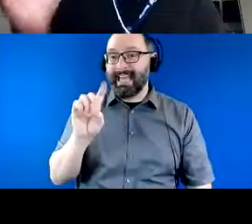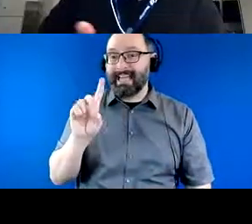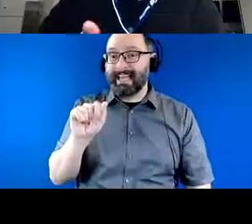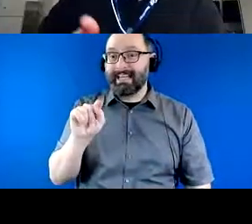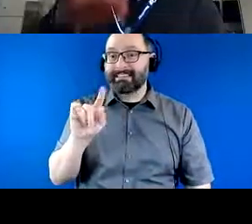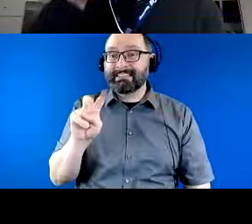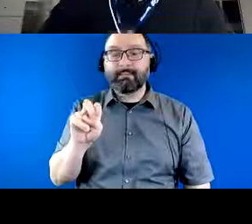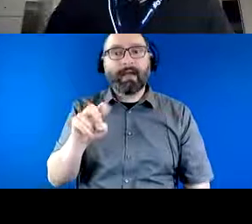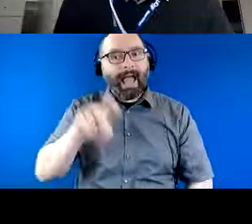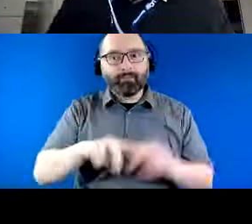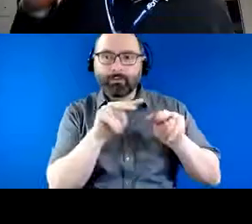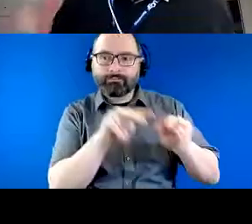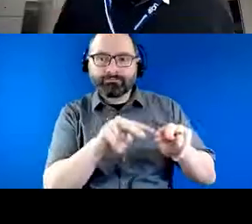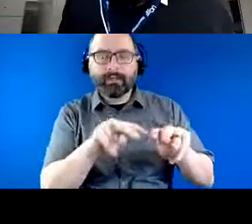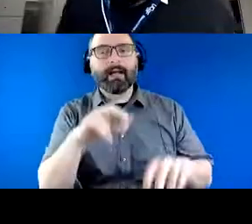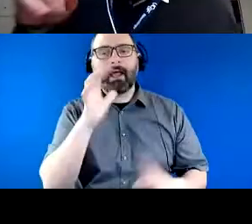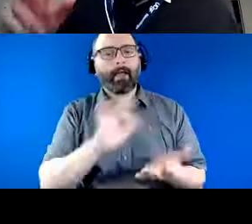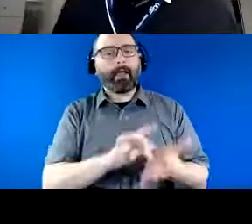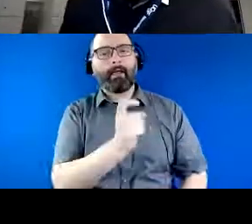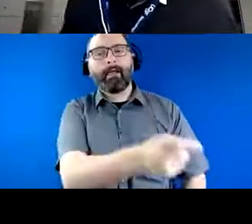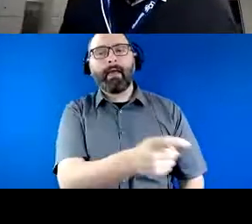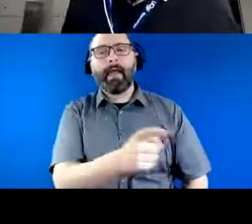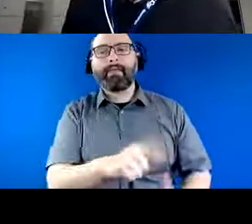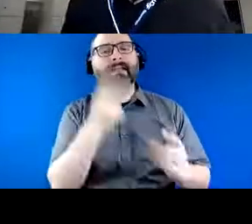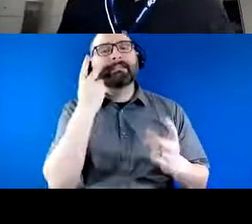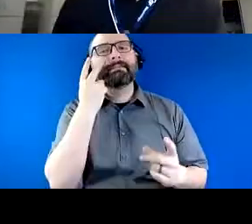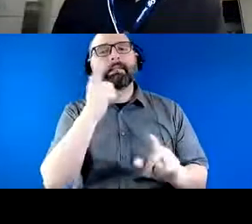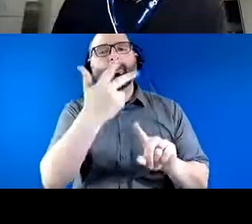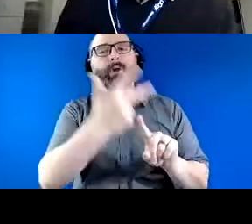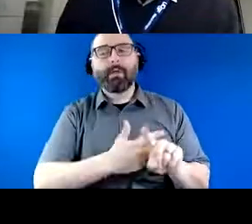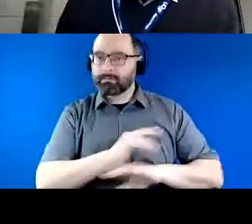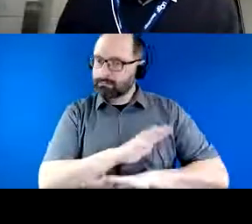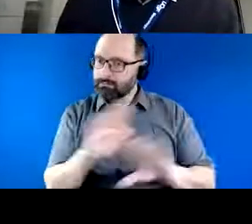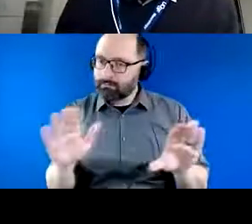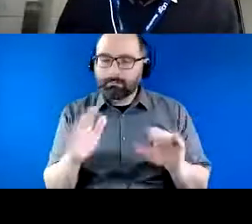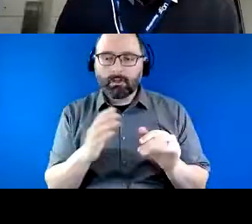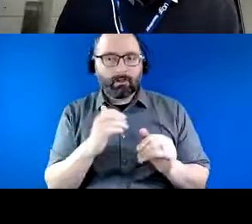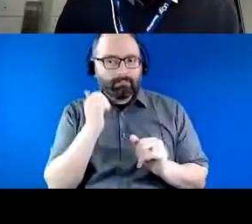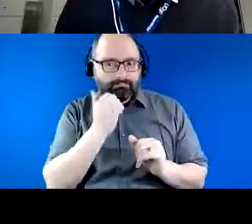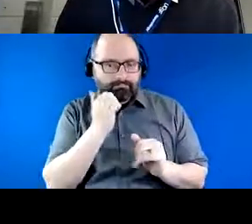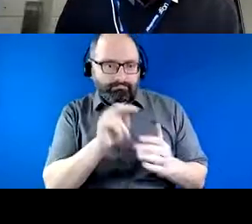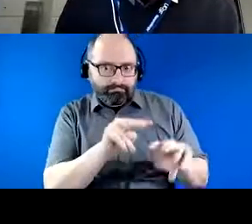a matter of I prescribe you and I see you in 3 months and good luck. No, it's something of major